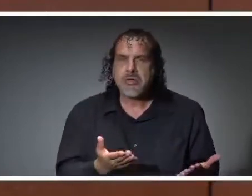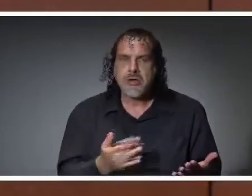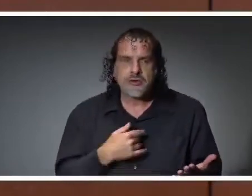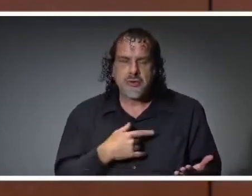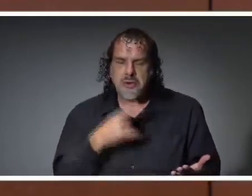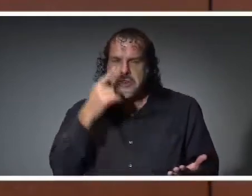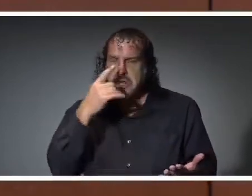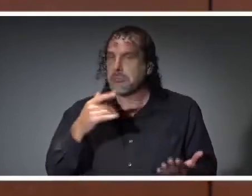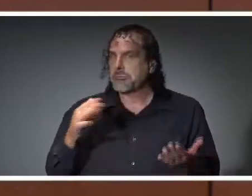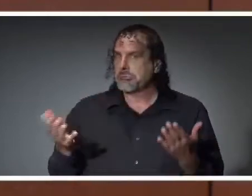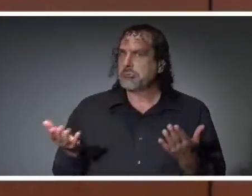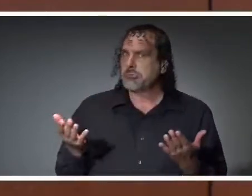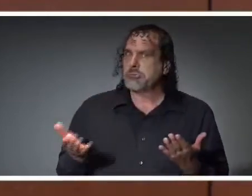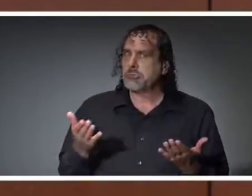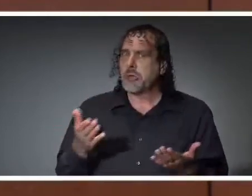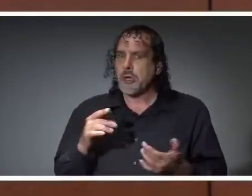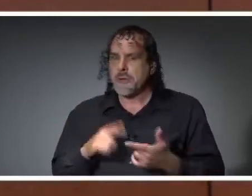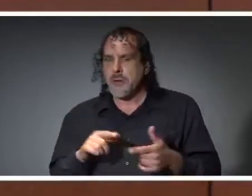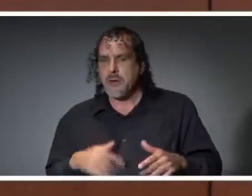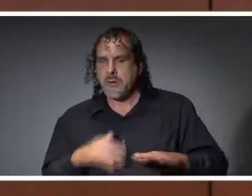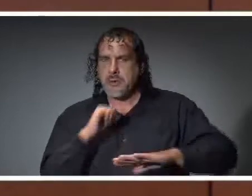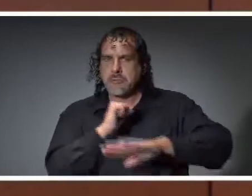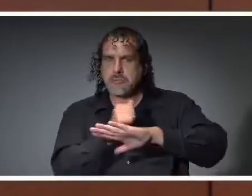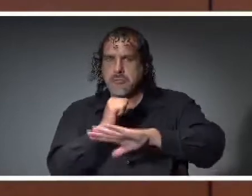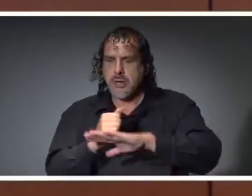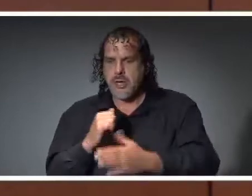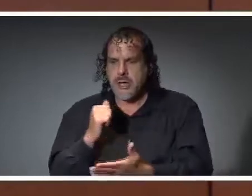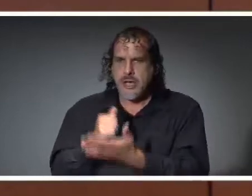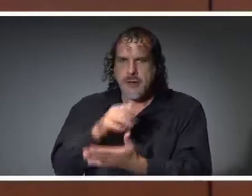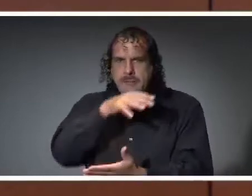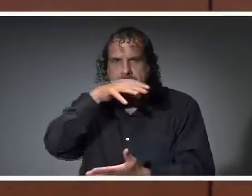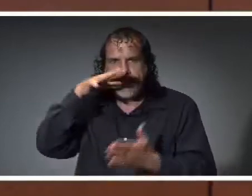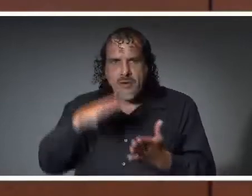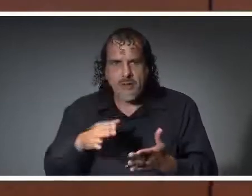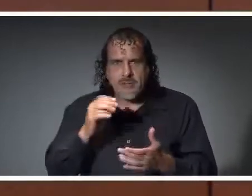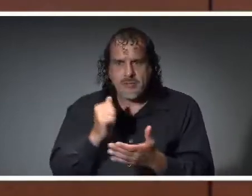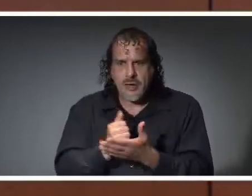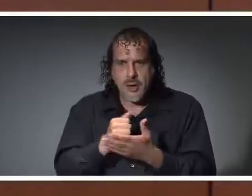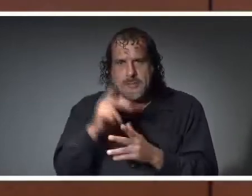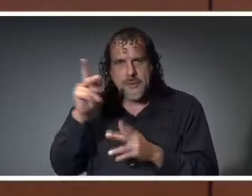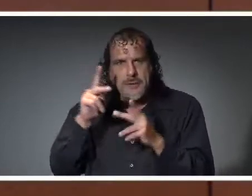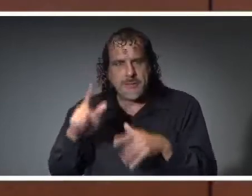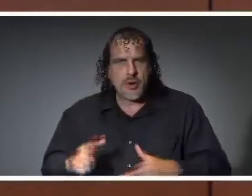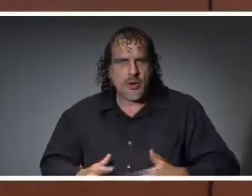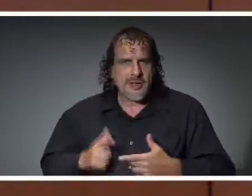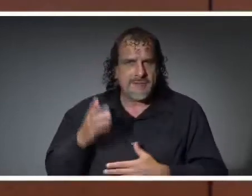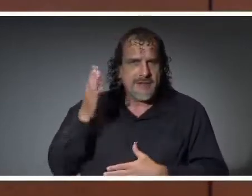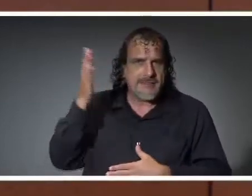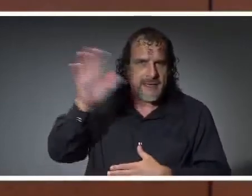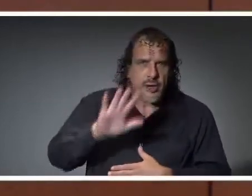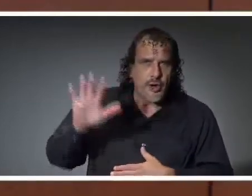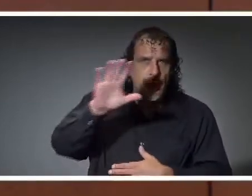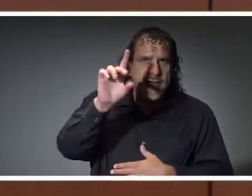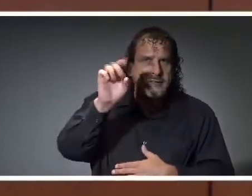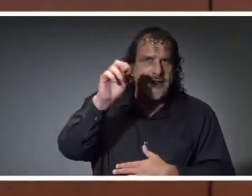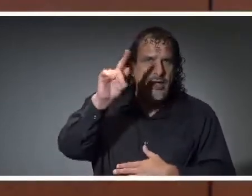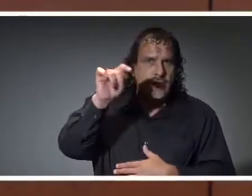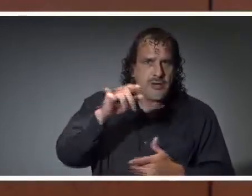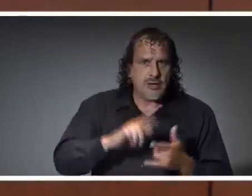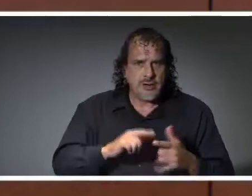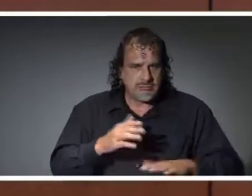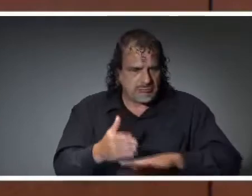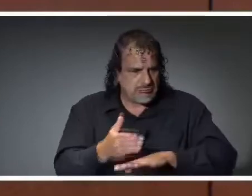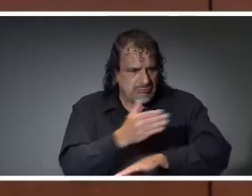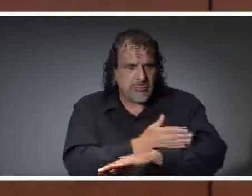that we will indeed finish the pumps, help our farmers, help our neighbors in the South Delta recover from this tragedy so that it doesn't